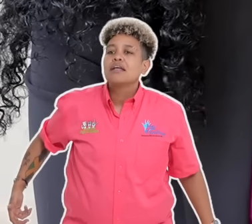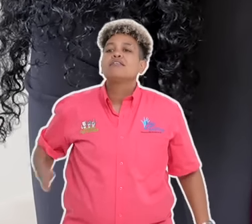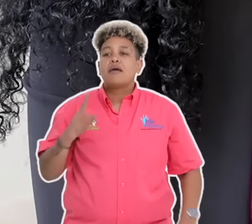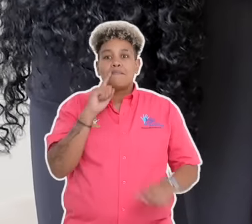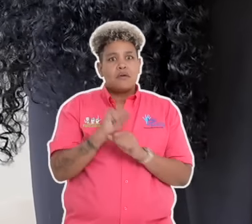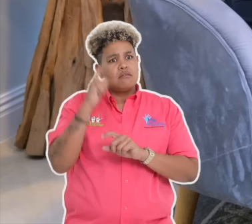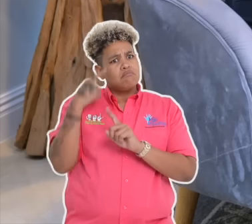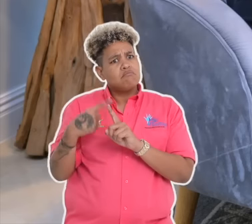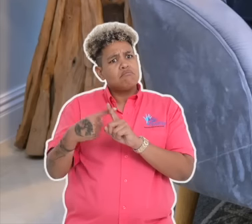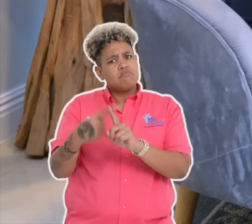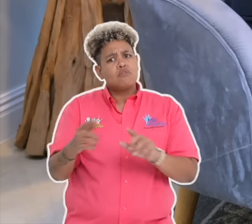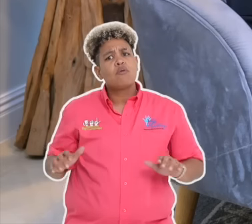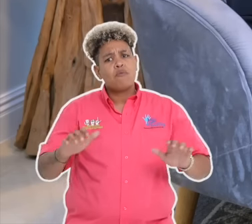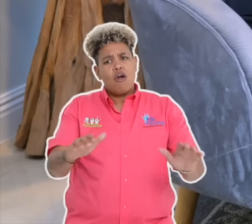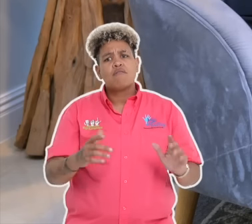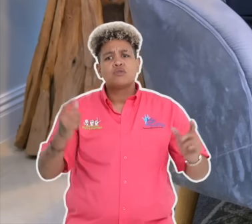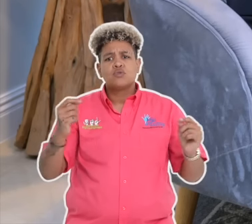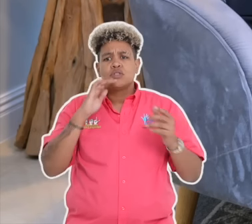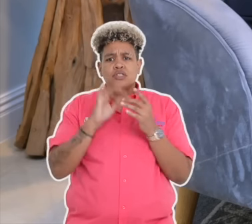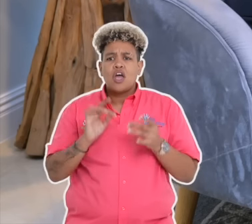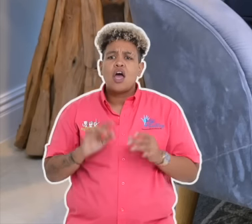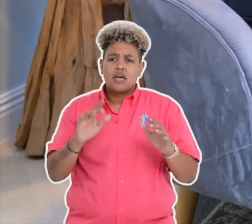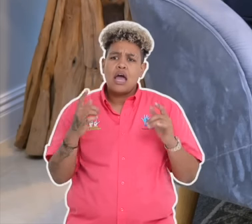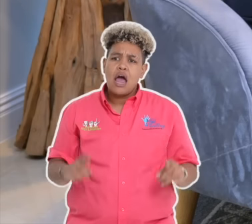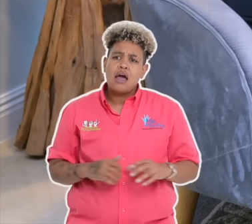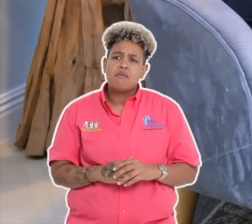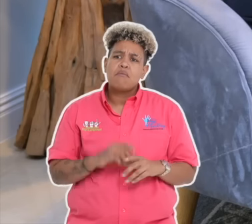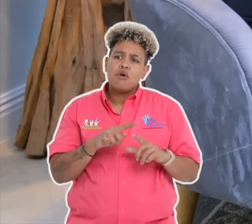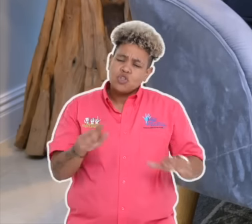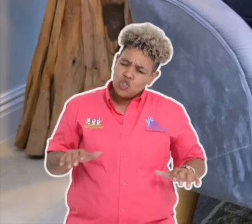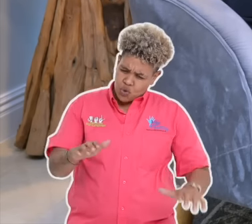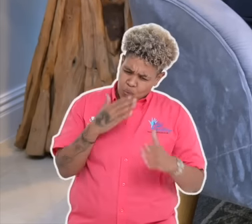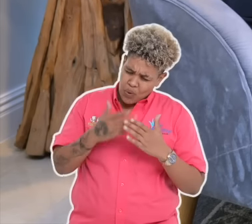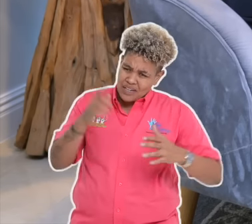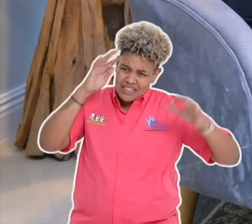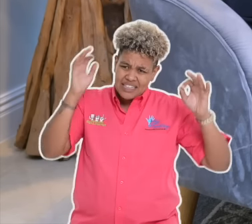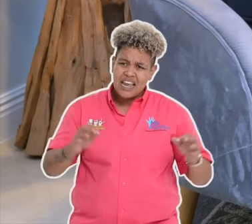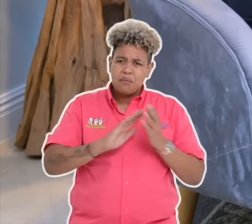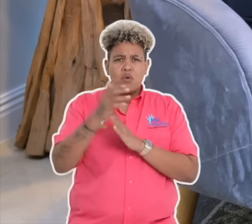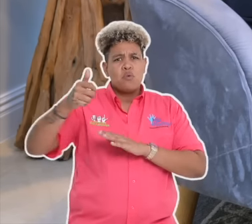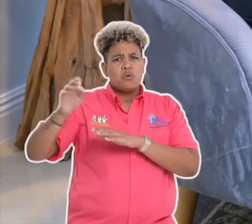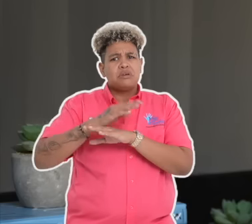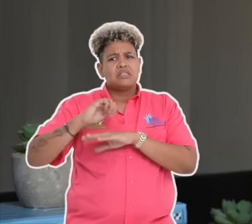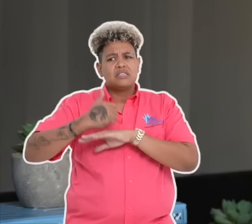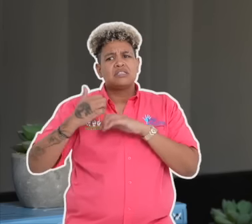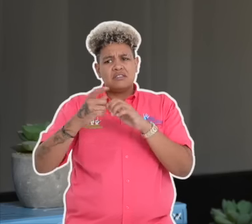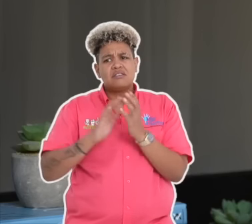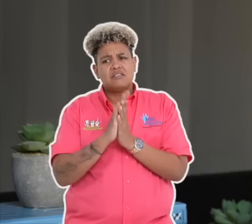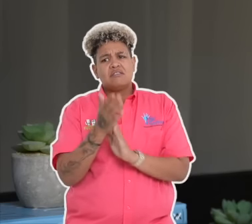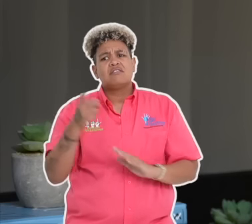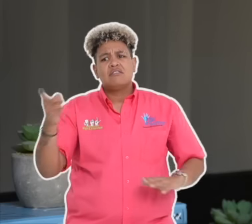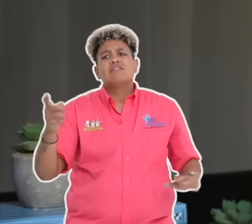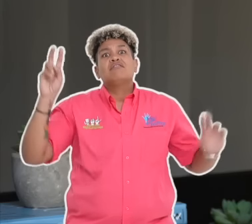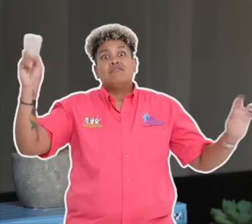You're going to make your work. You're going to make your work and your performance do all of the talking. Yes. But even though you're doing very well, you decide to become an